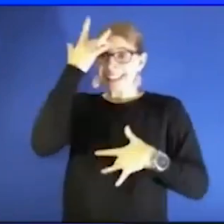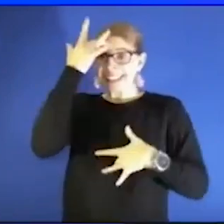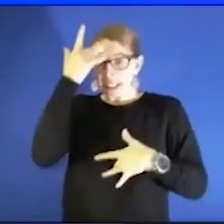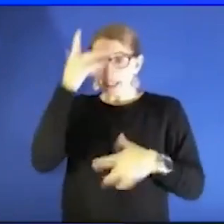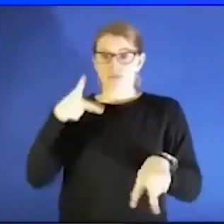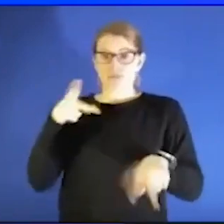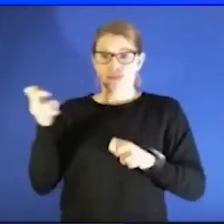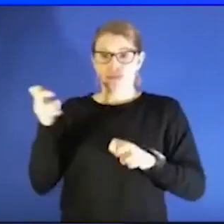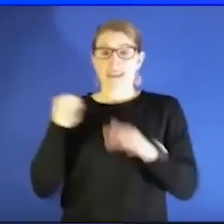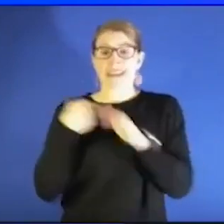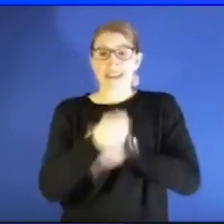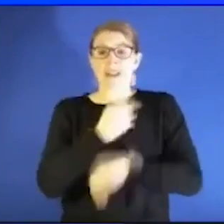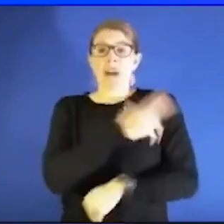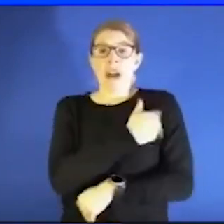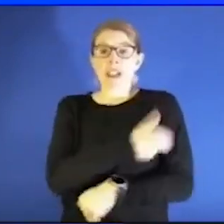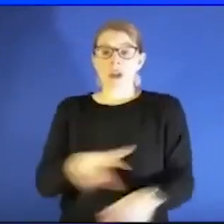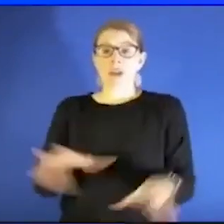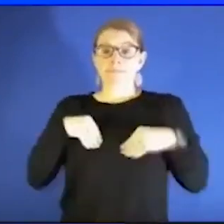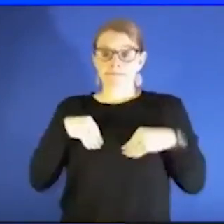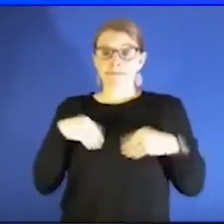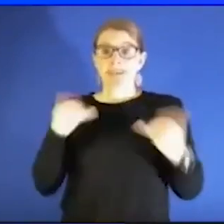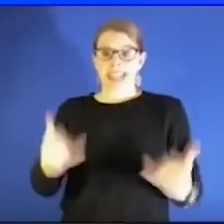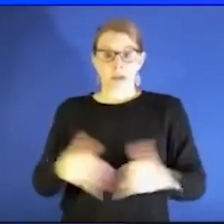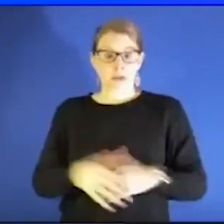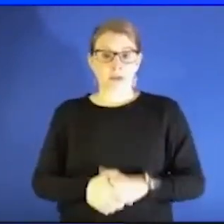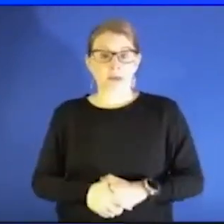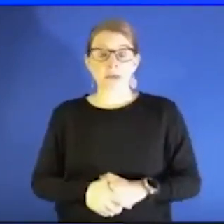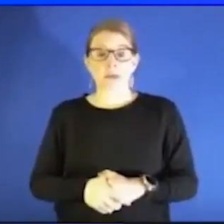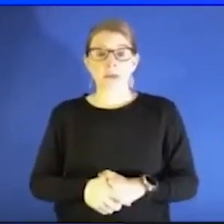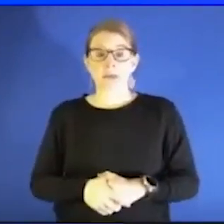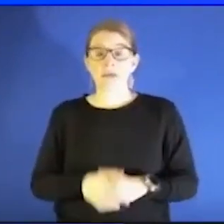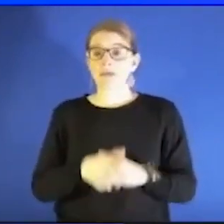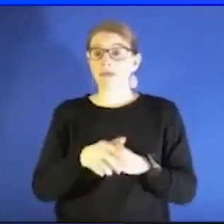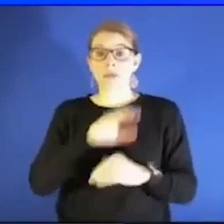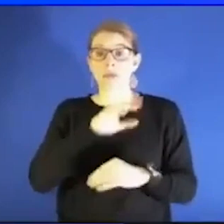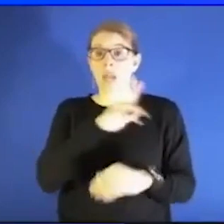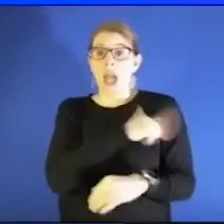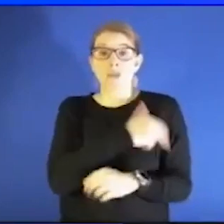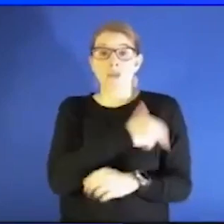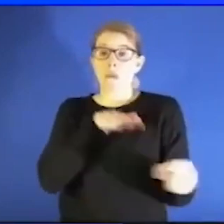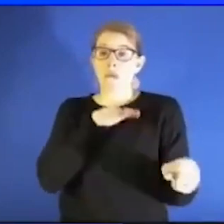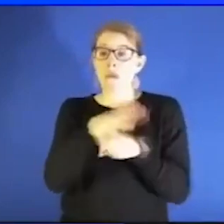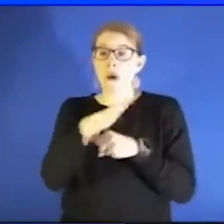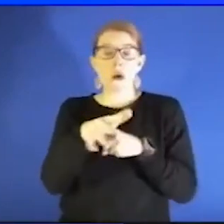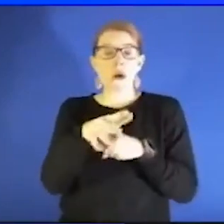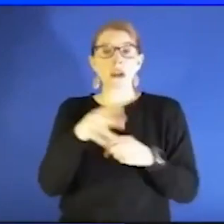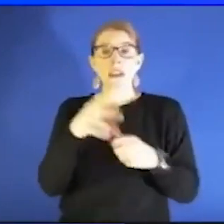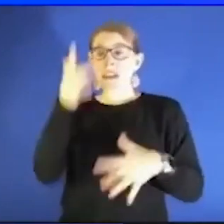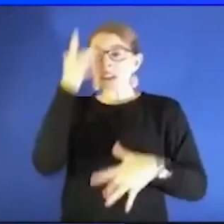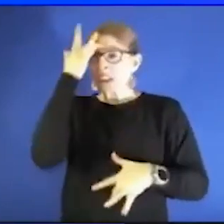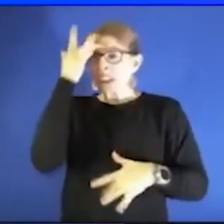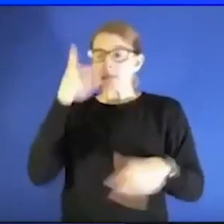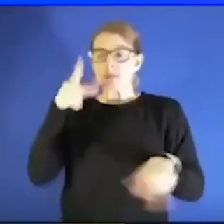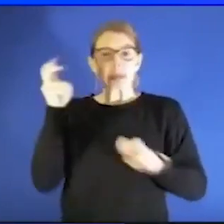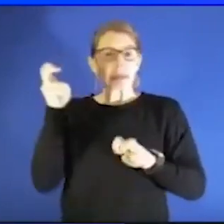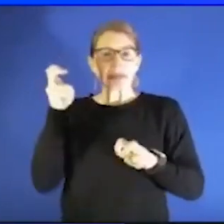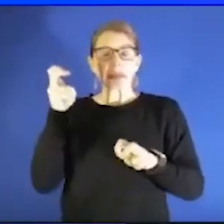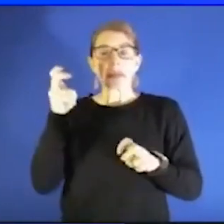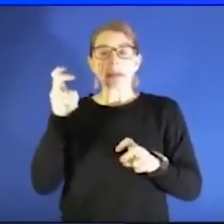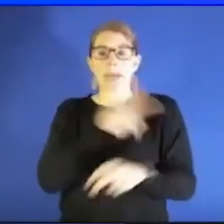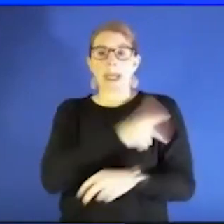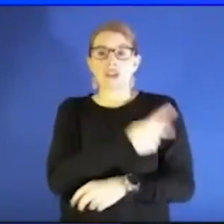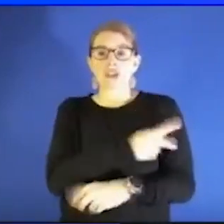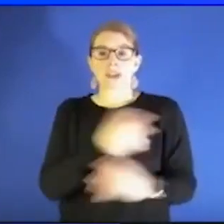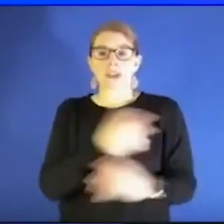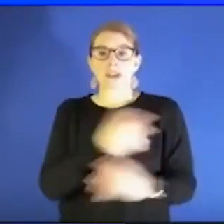so they really are full of the sickest patients we've seen, I think, in my career in